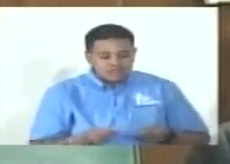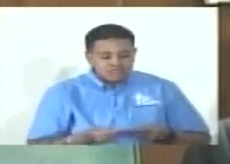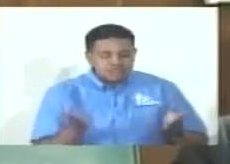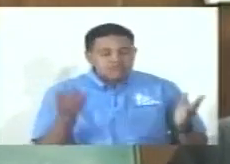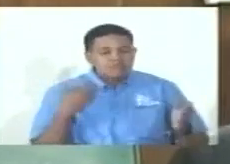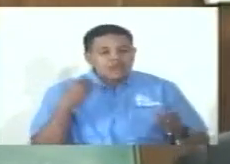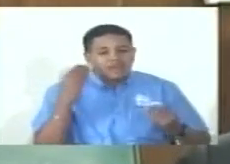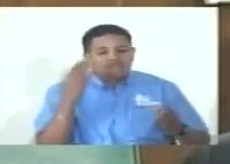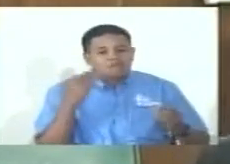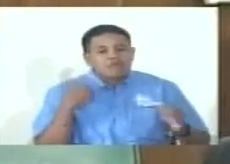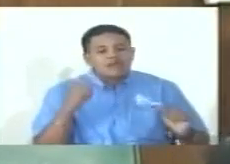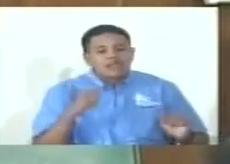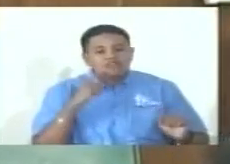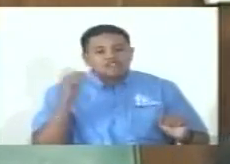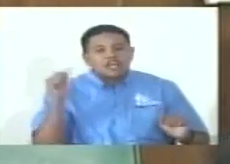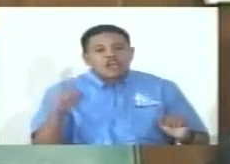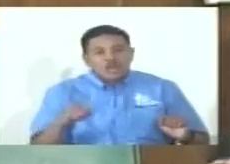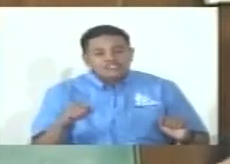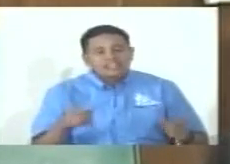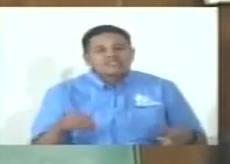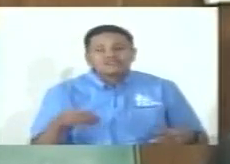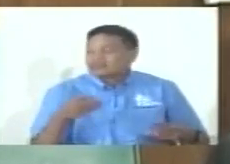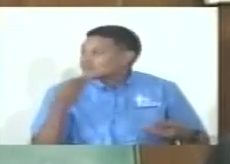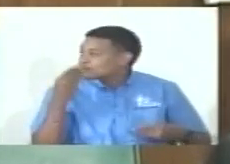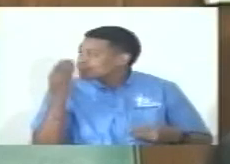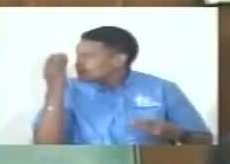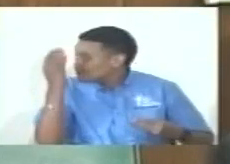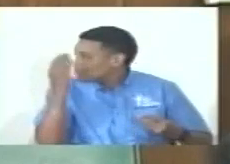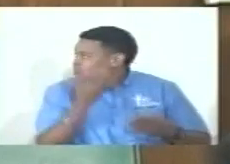I can consent. So